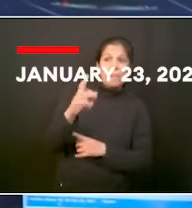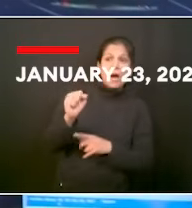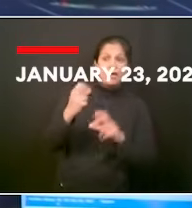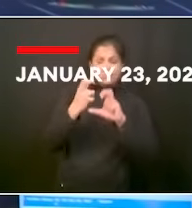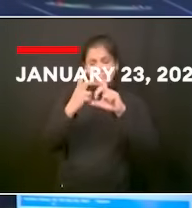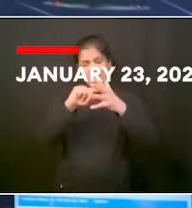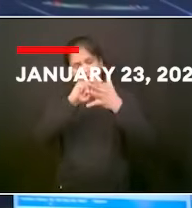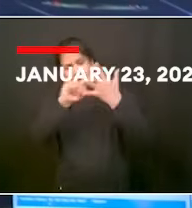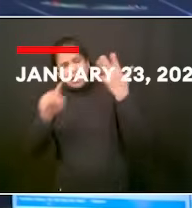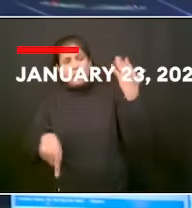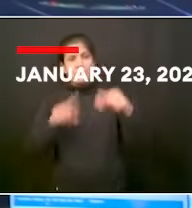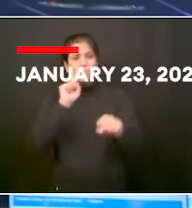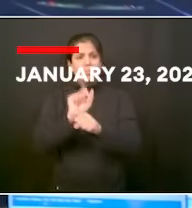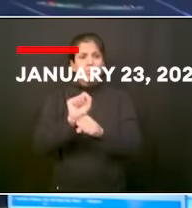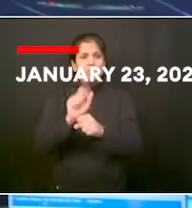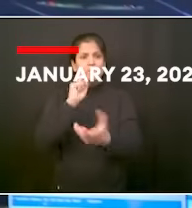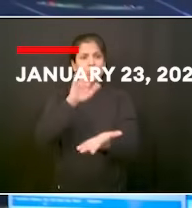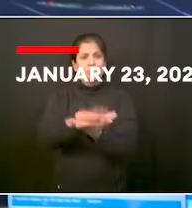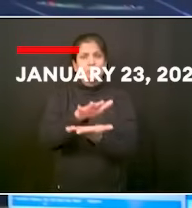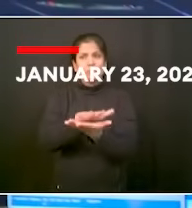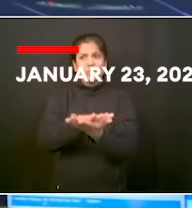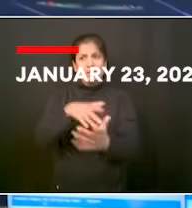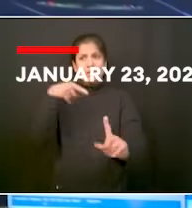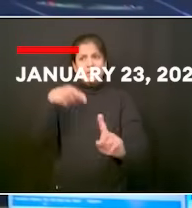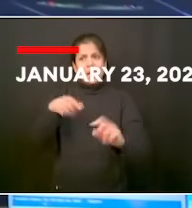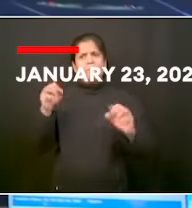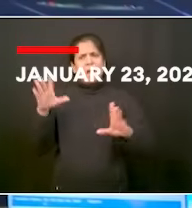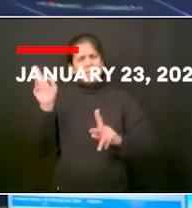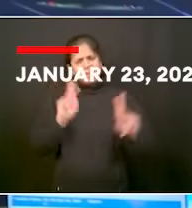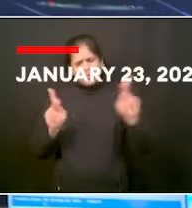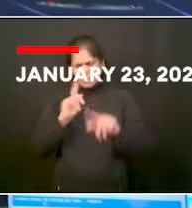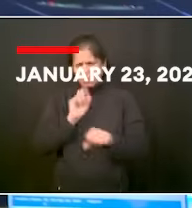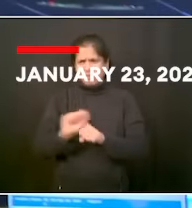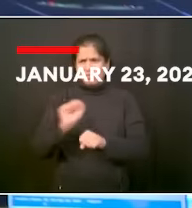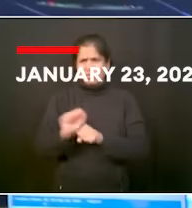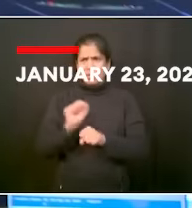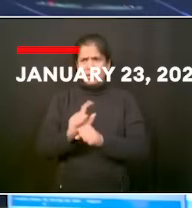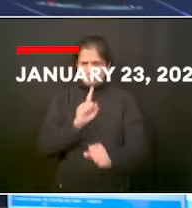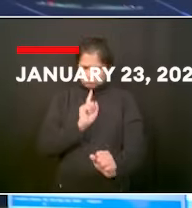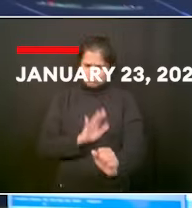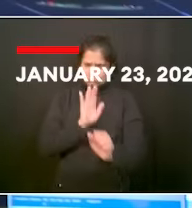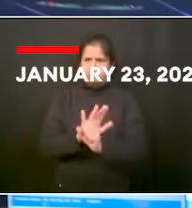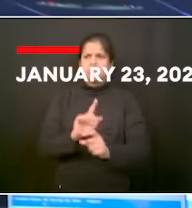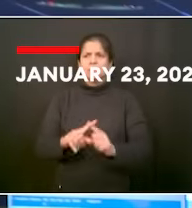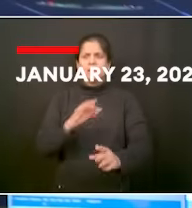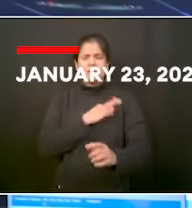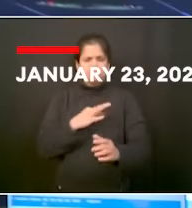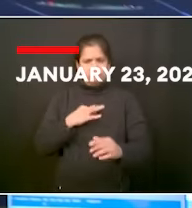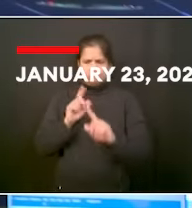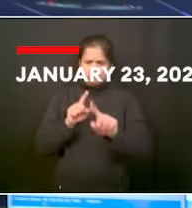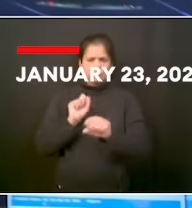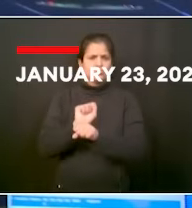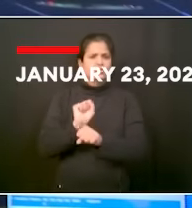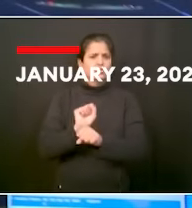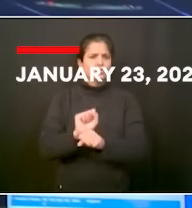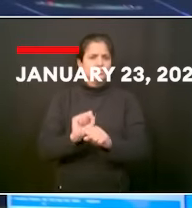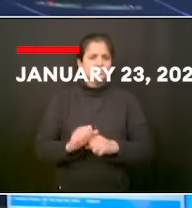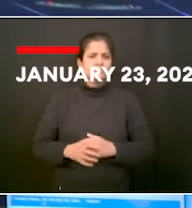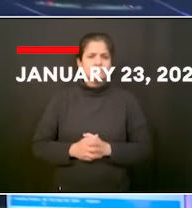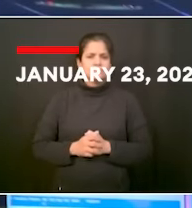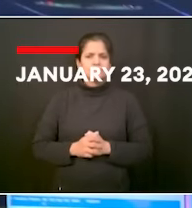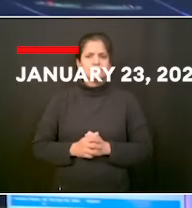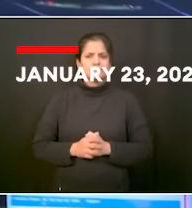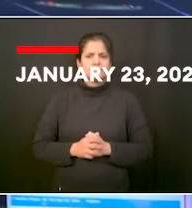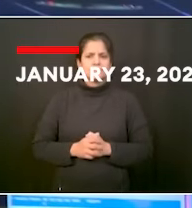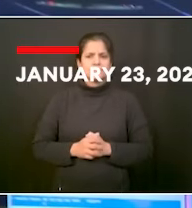our hard-working, dedicated staff each day. Please note that these decisions are